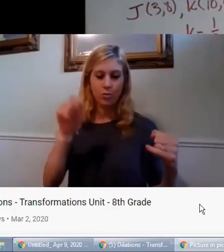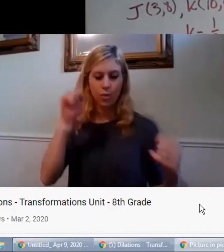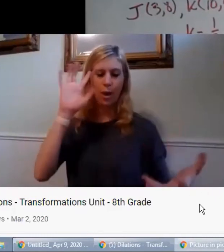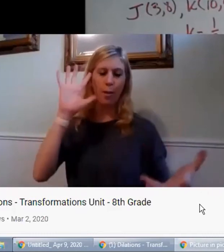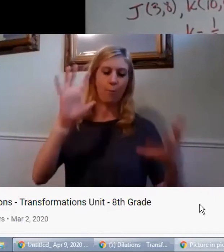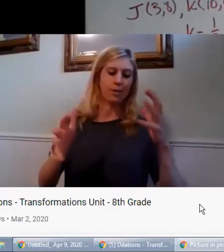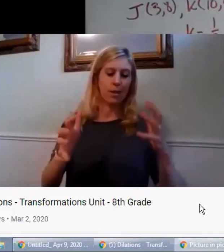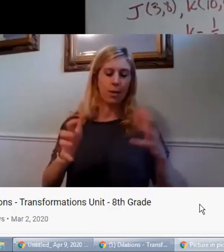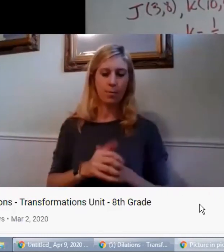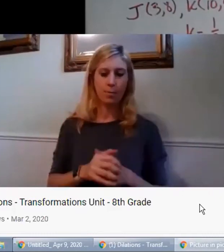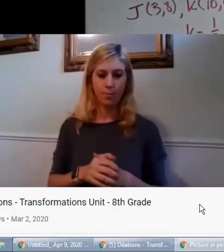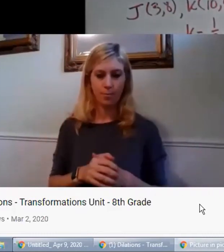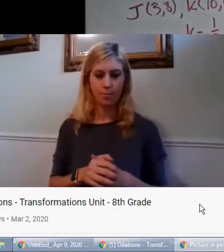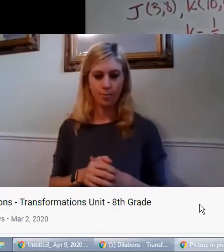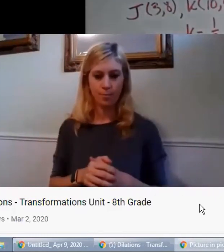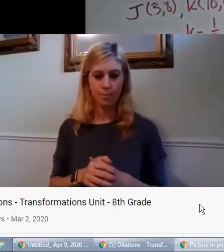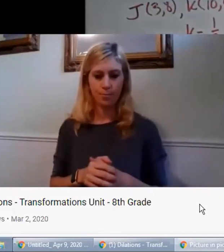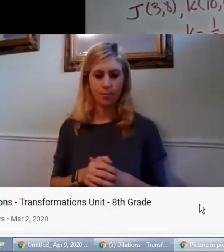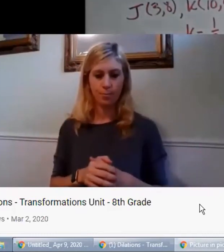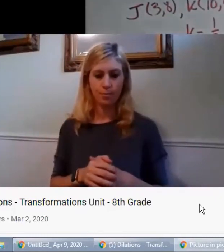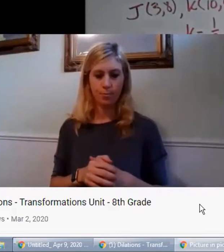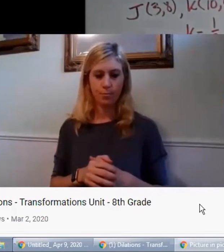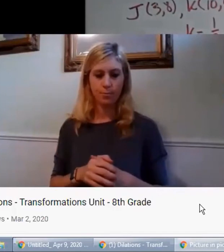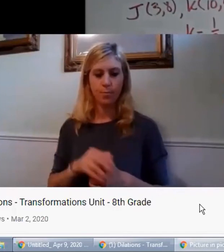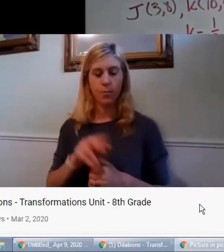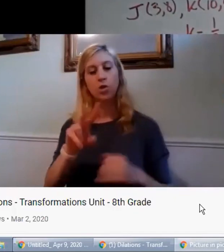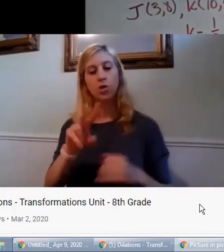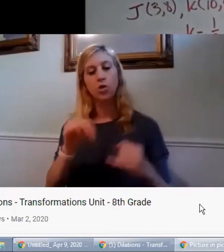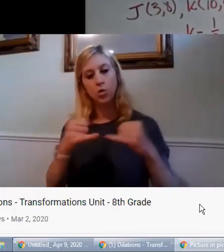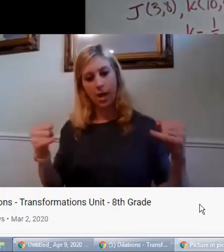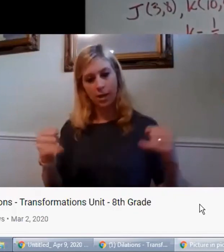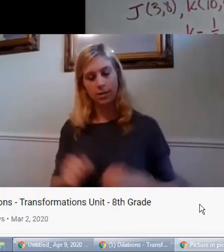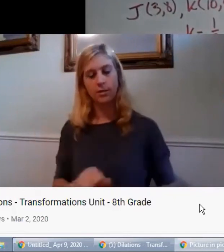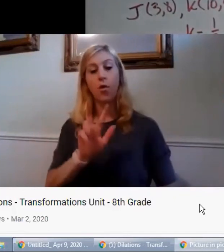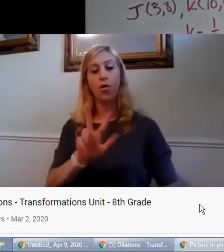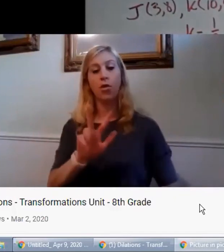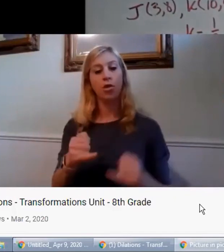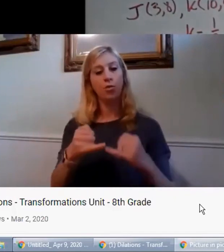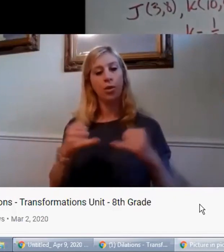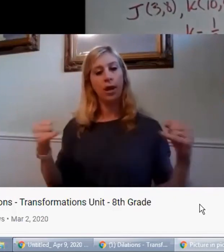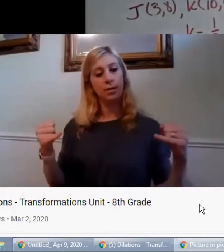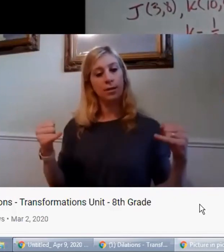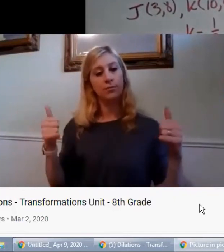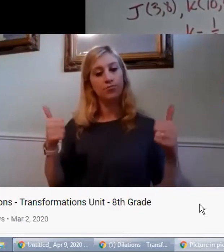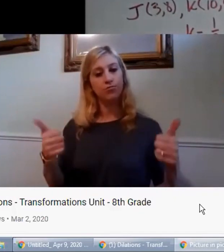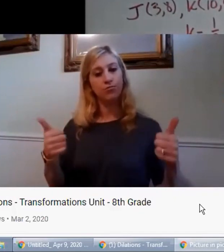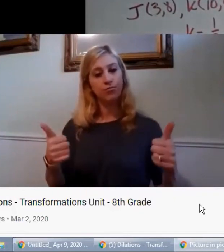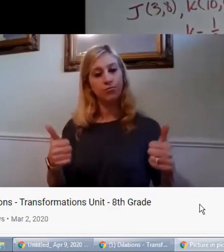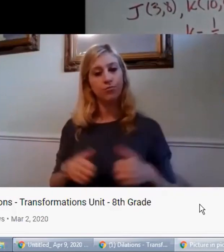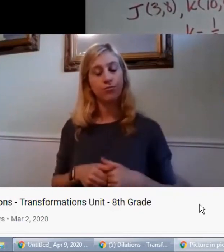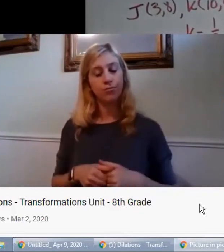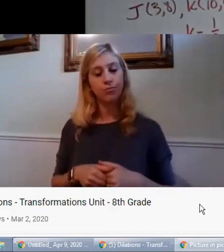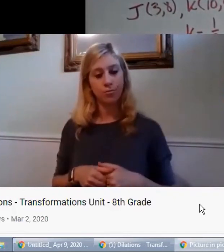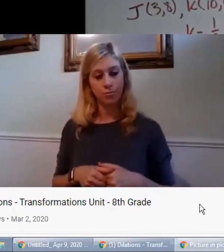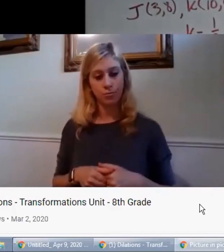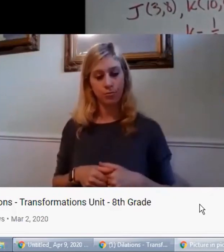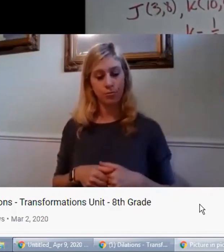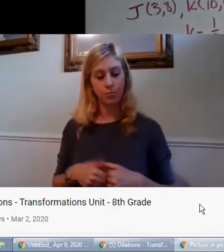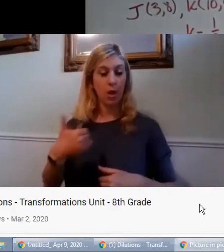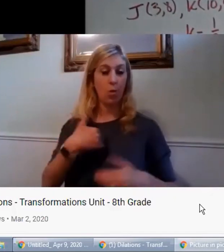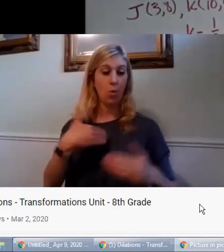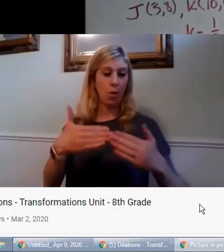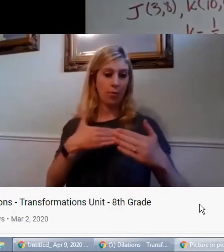3 lines. There we go. So we took our pre-image and reduced it by 1/2, and now we're